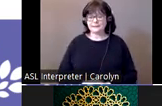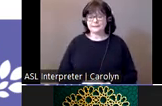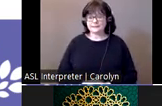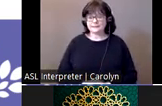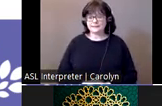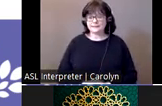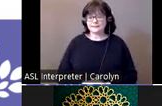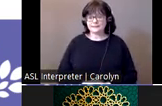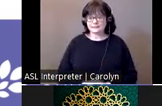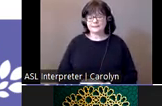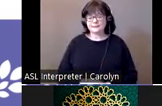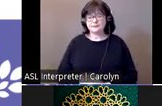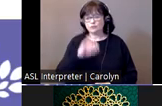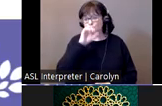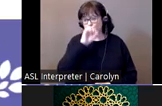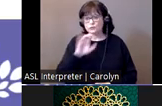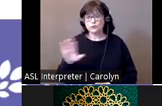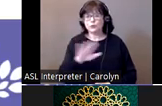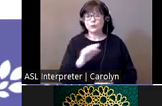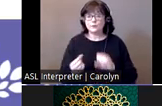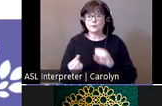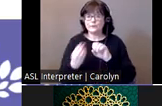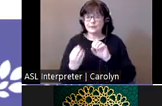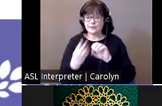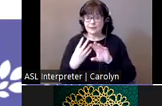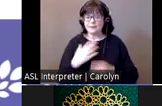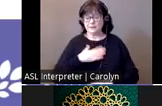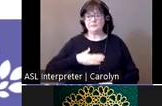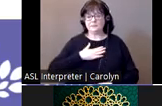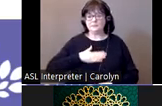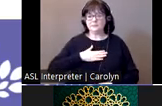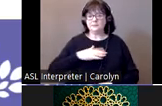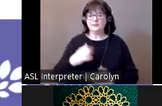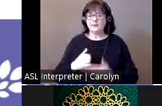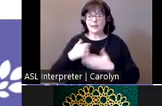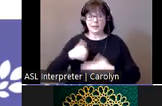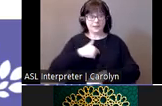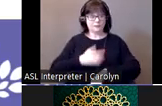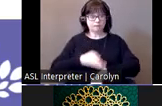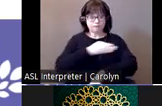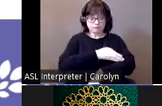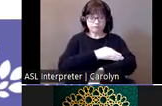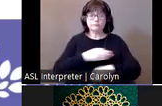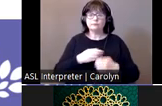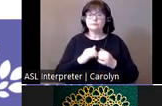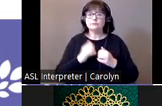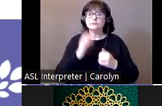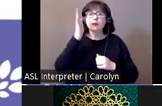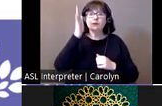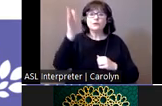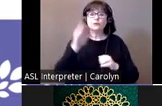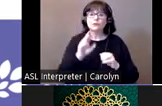provide us with your feedback. It really helps us to improve and know how we can do even better with our pop-up